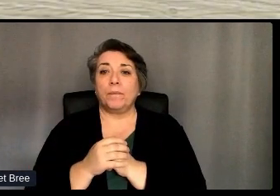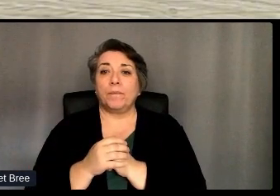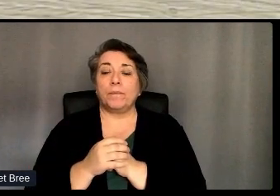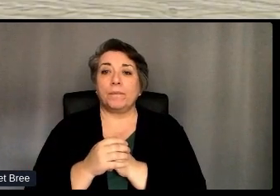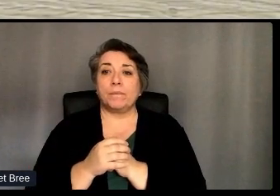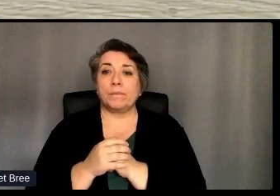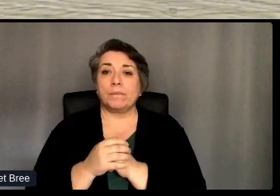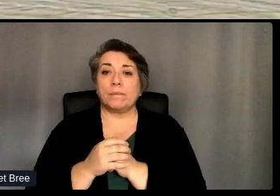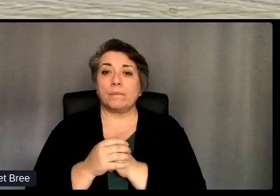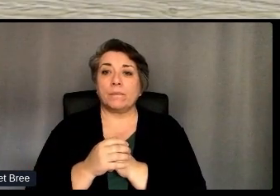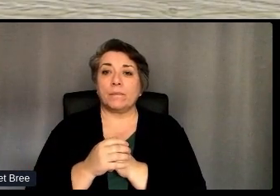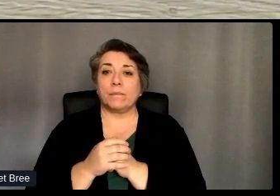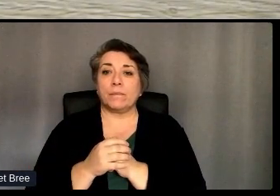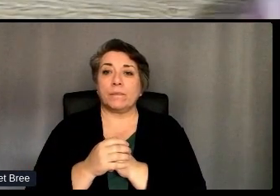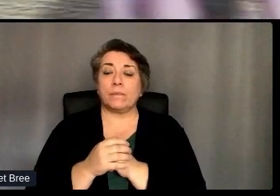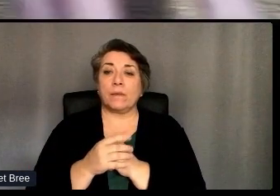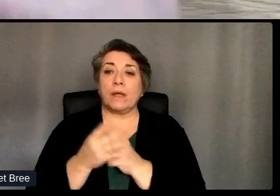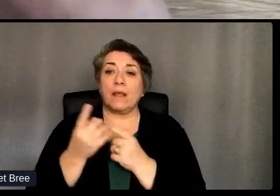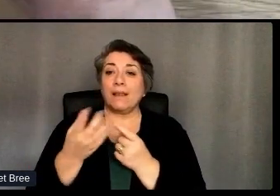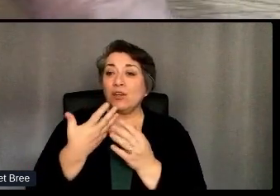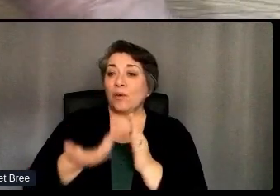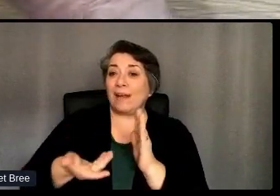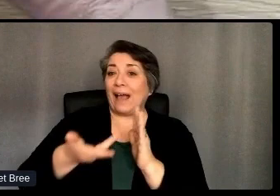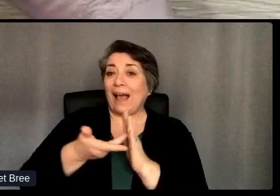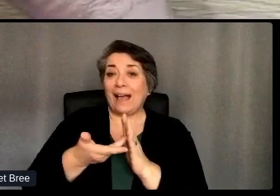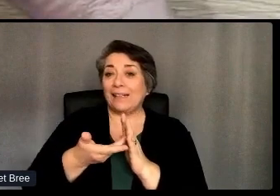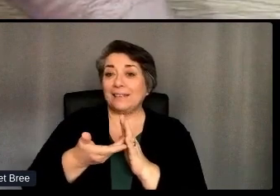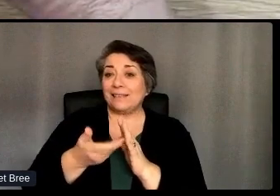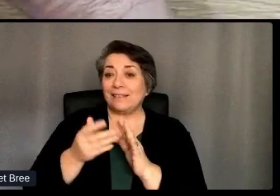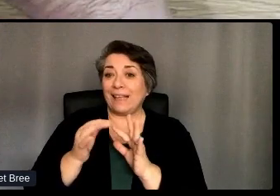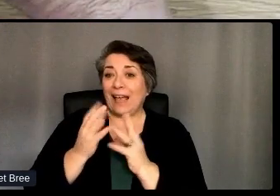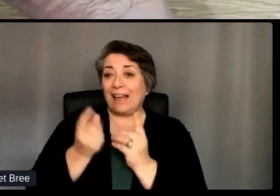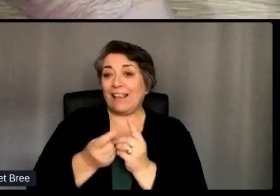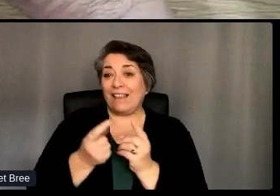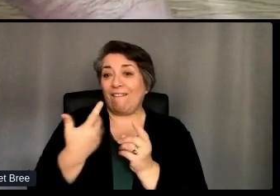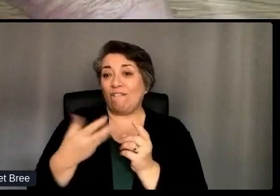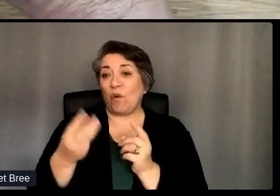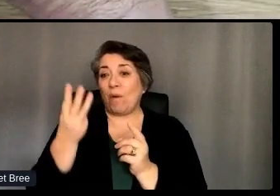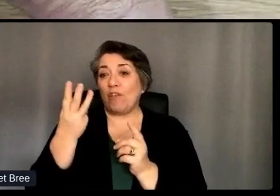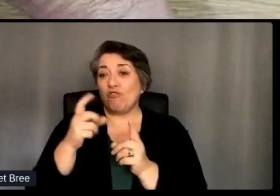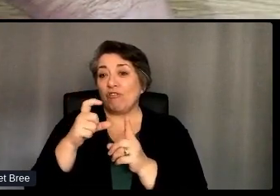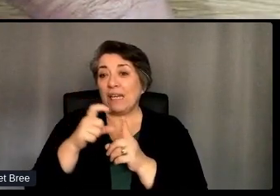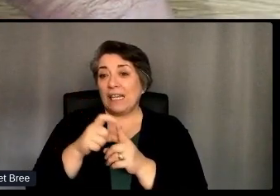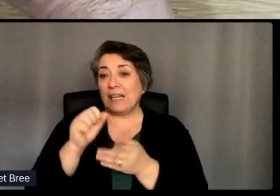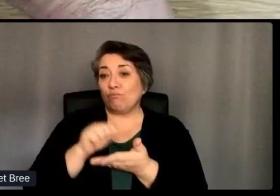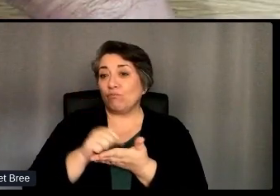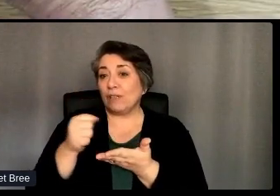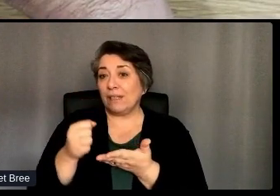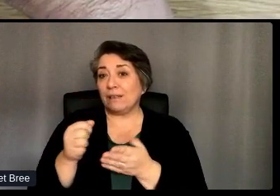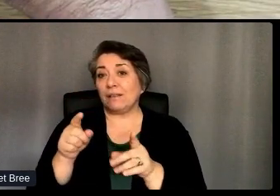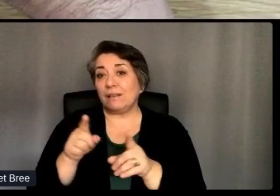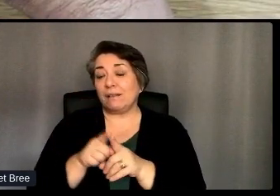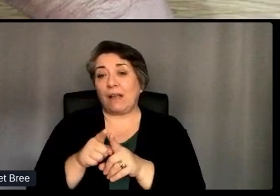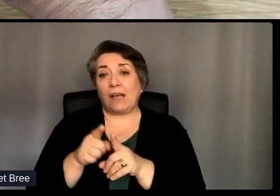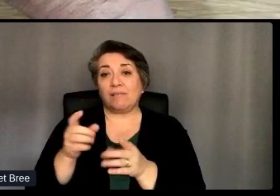You can obviously then drop in any 3D printed extension you want. So again, line it